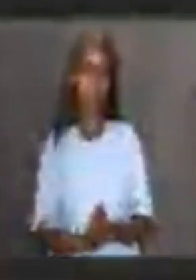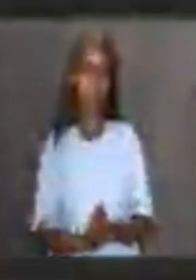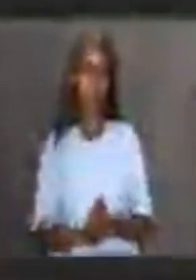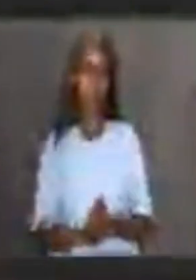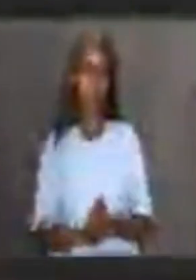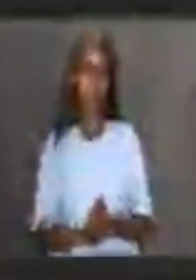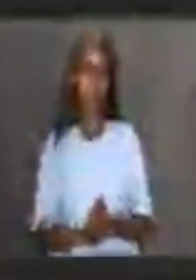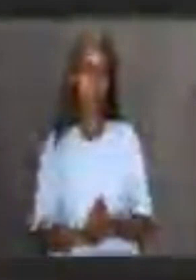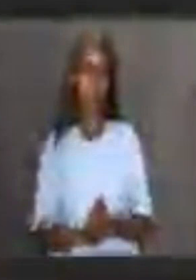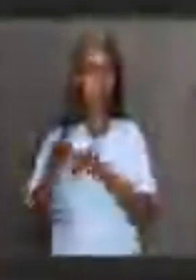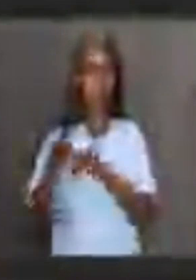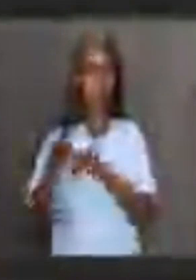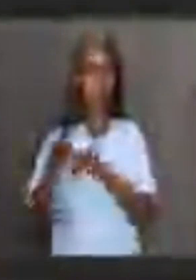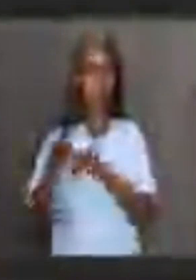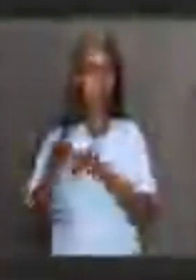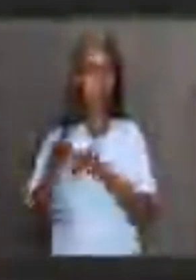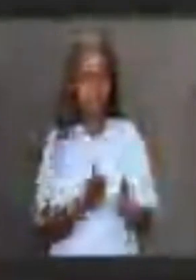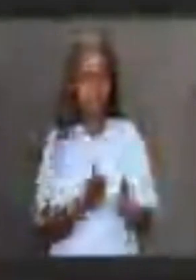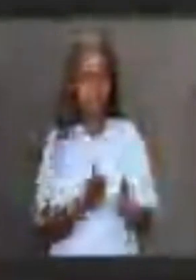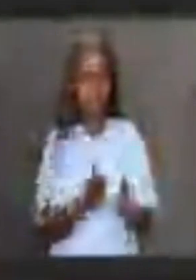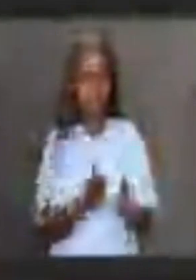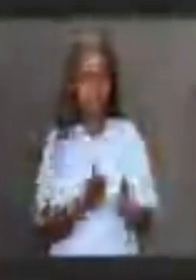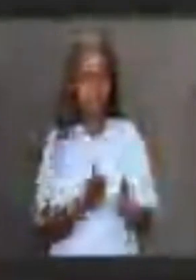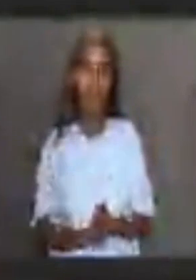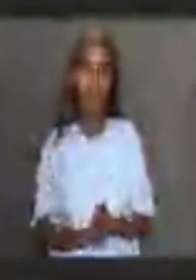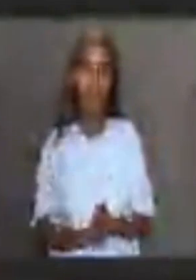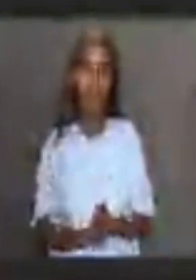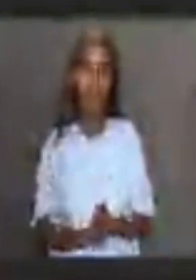Students, let's get ready.